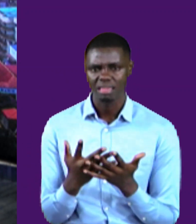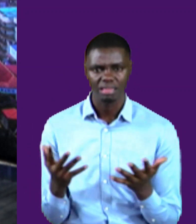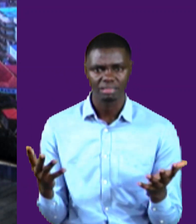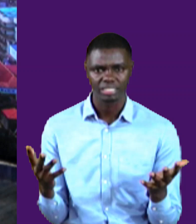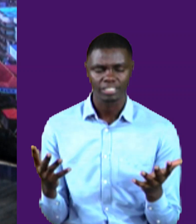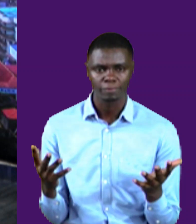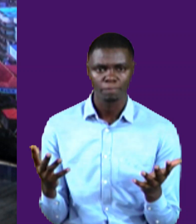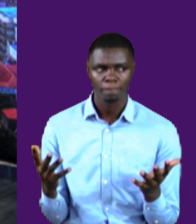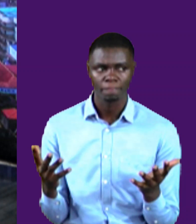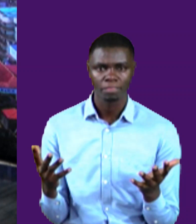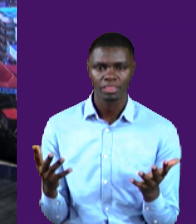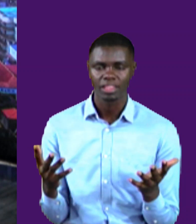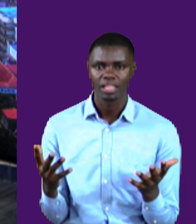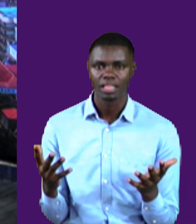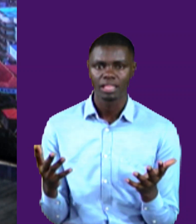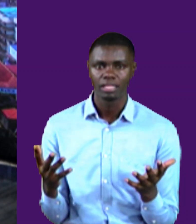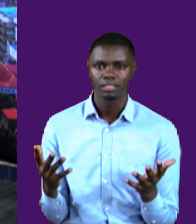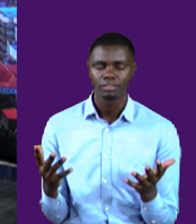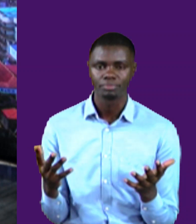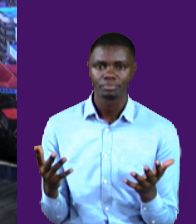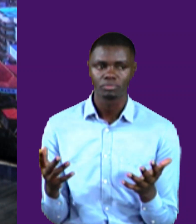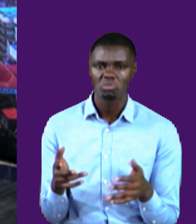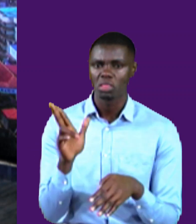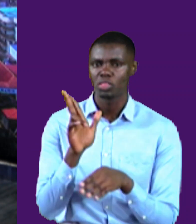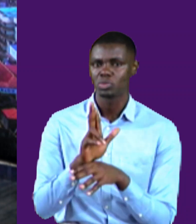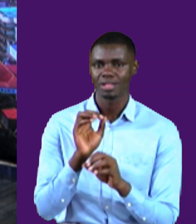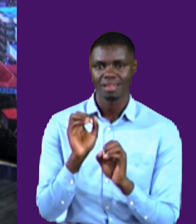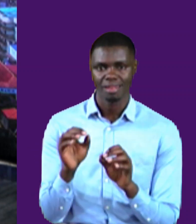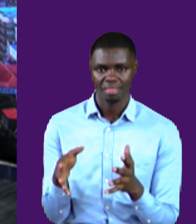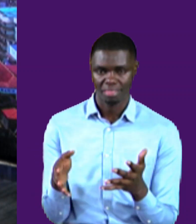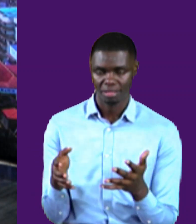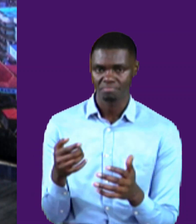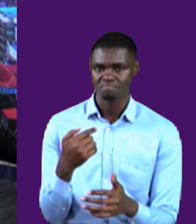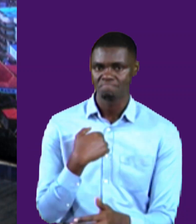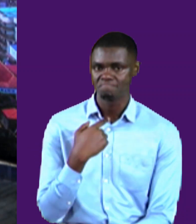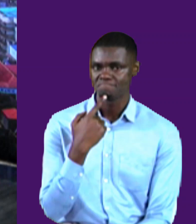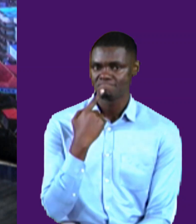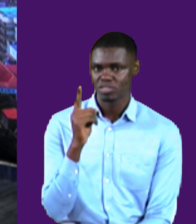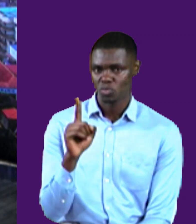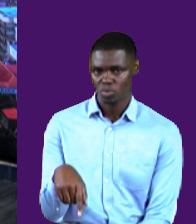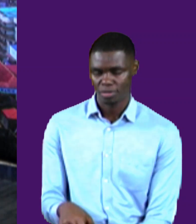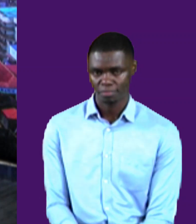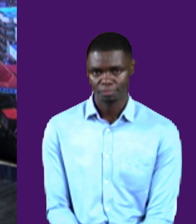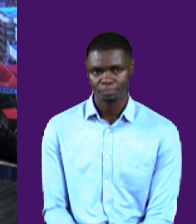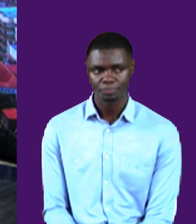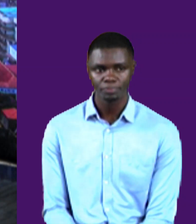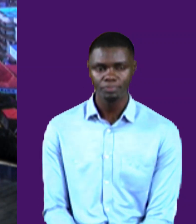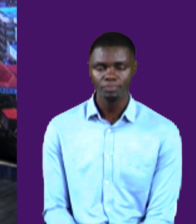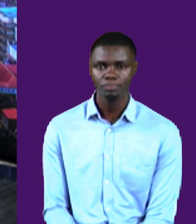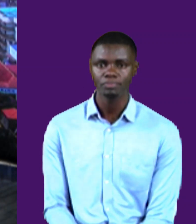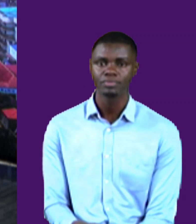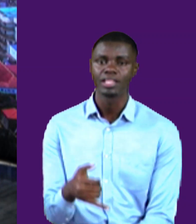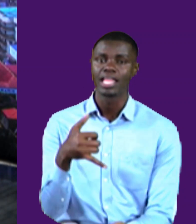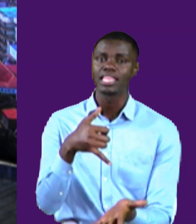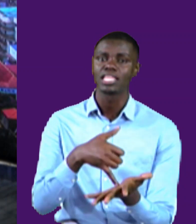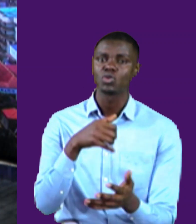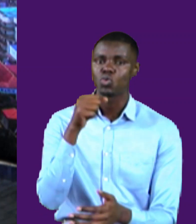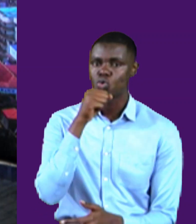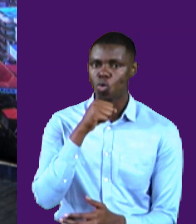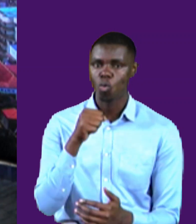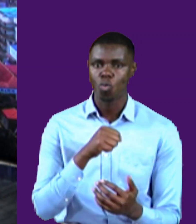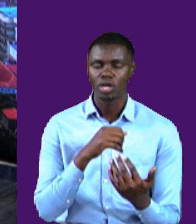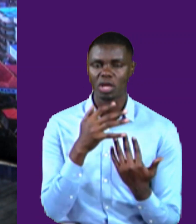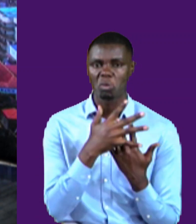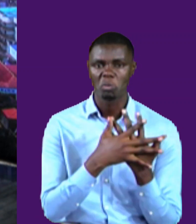that you are not using? And as I said, they include old